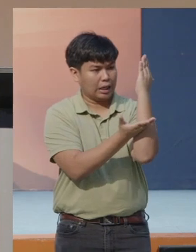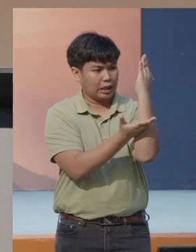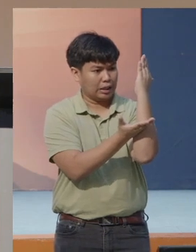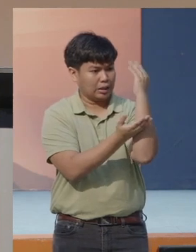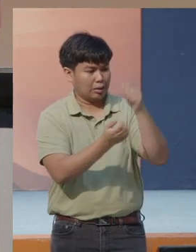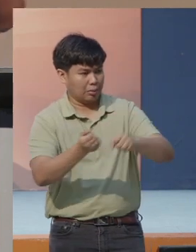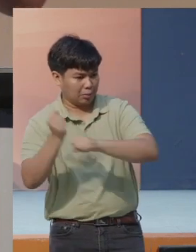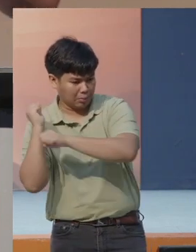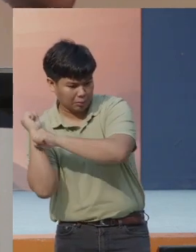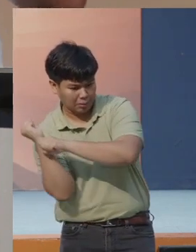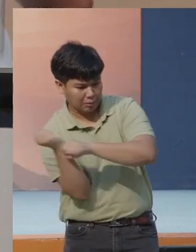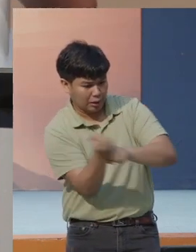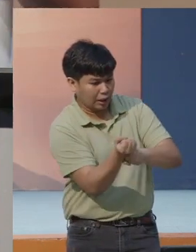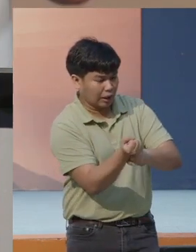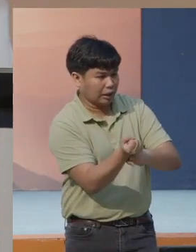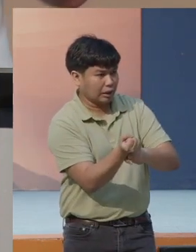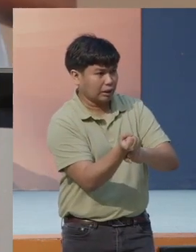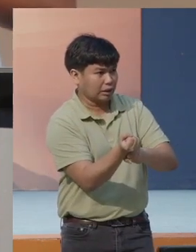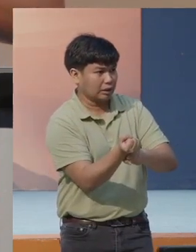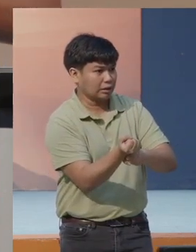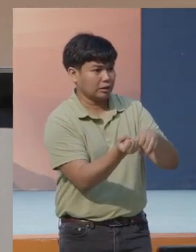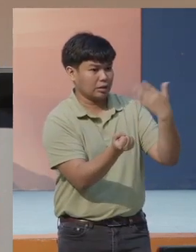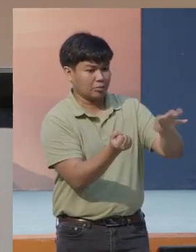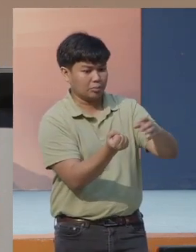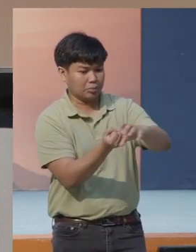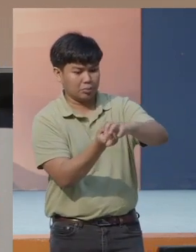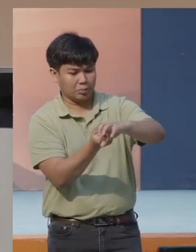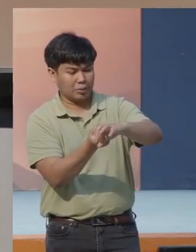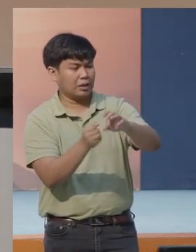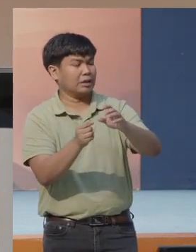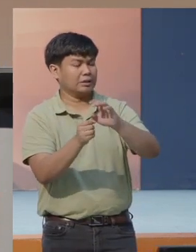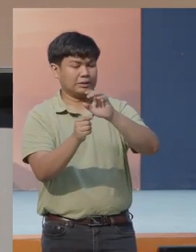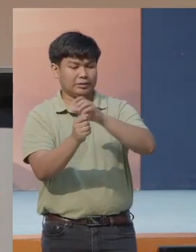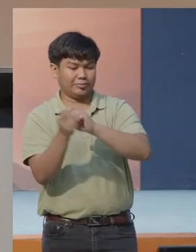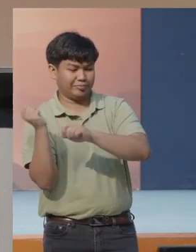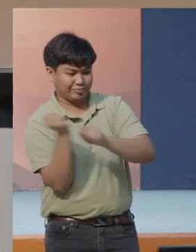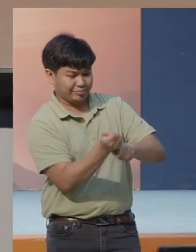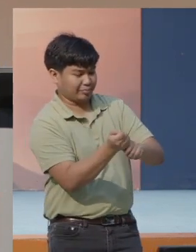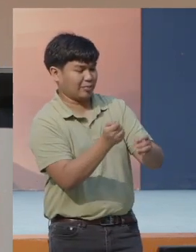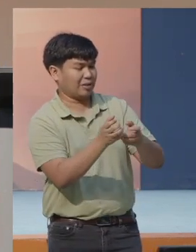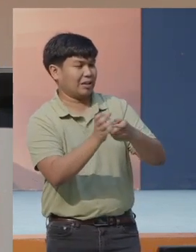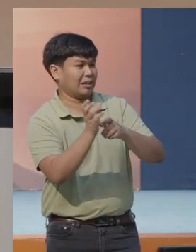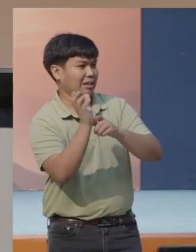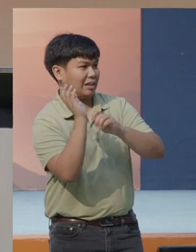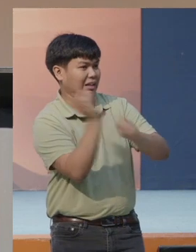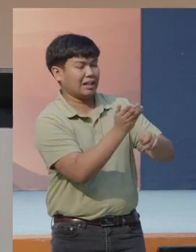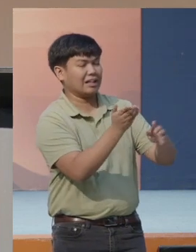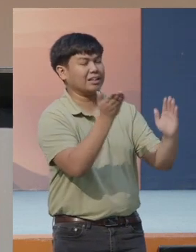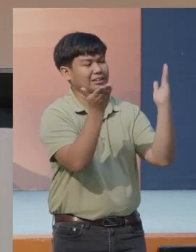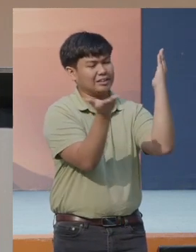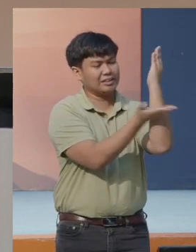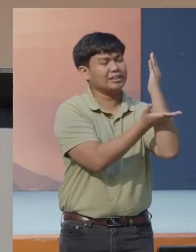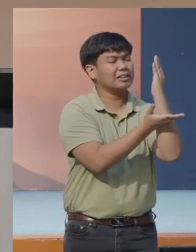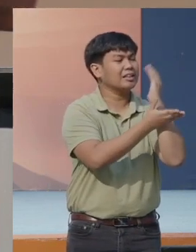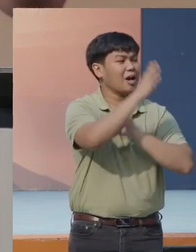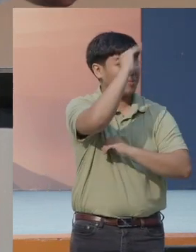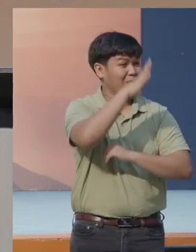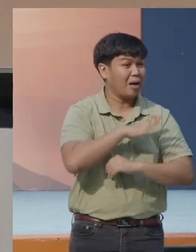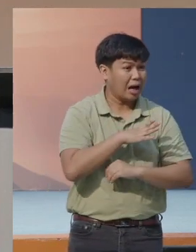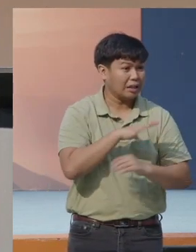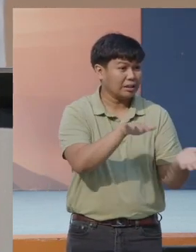tree, and the head of the axe slips from the handle and strikes his neighbor so that